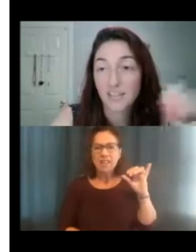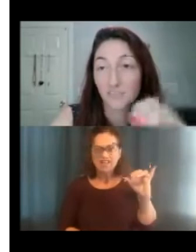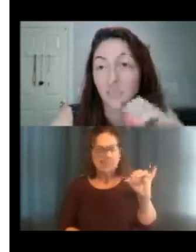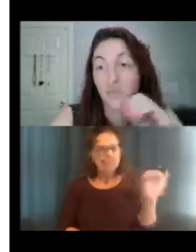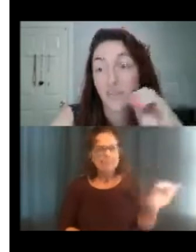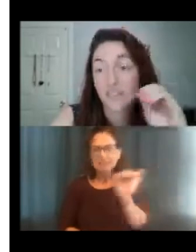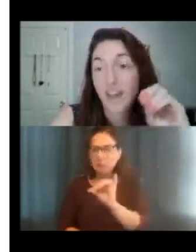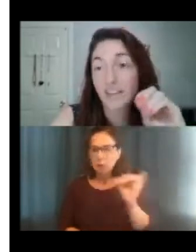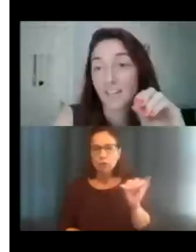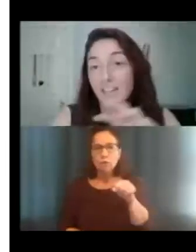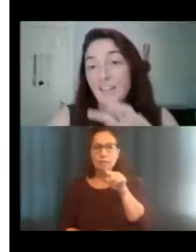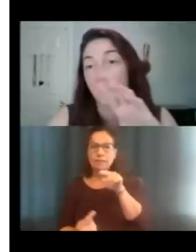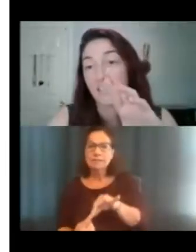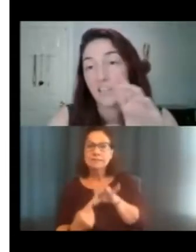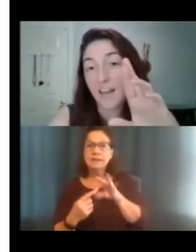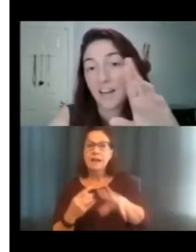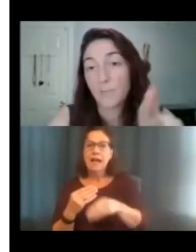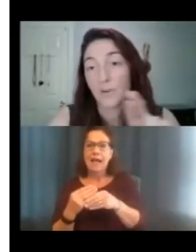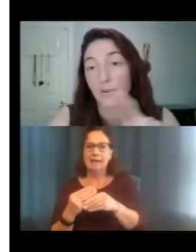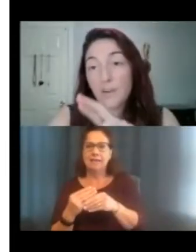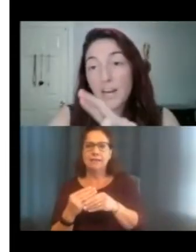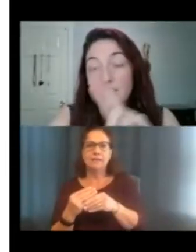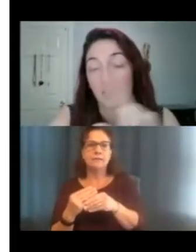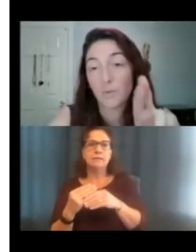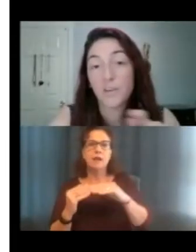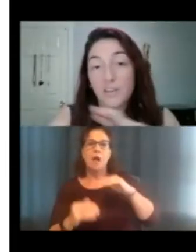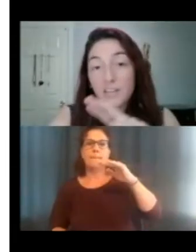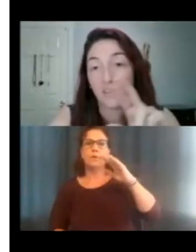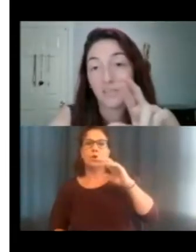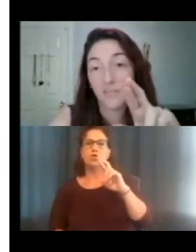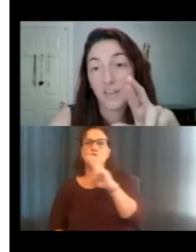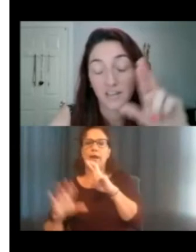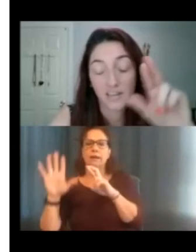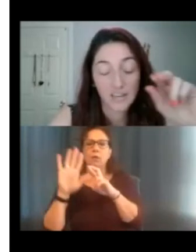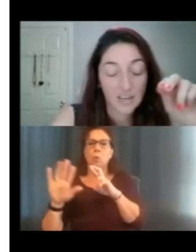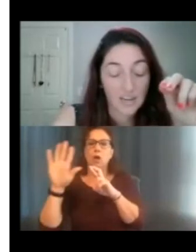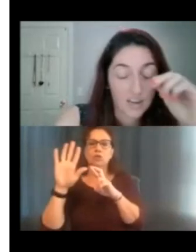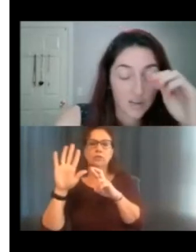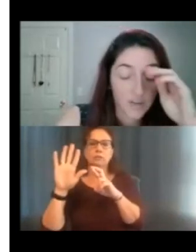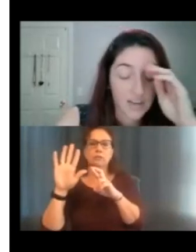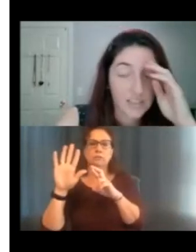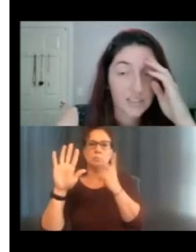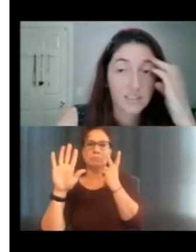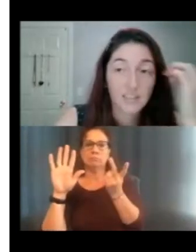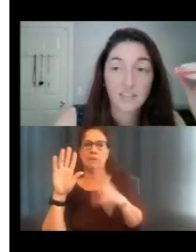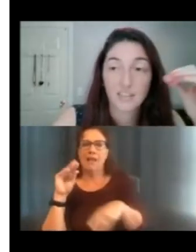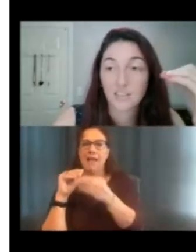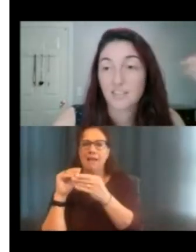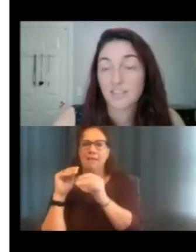only thing that's different or that is added is in that upper right quadrant of the figure. And